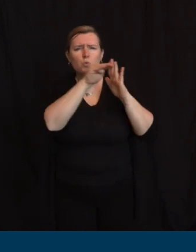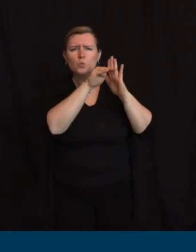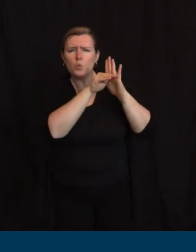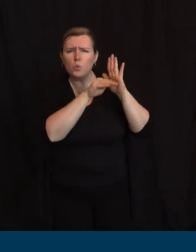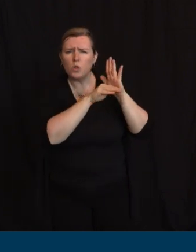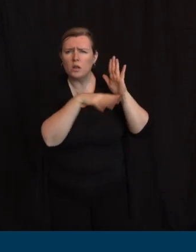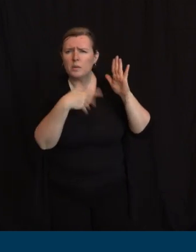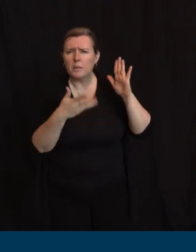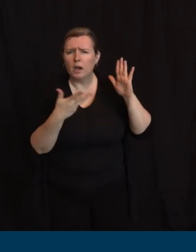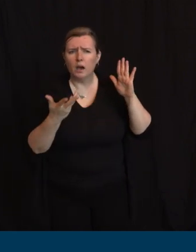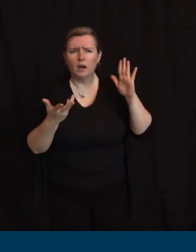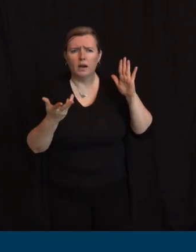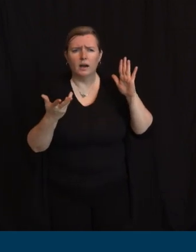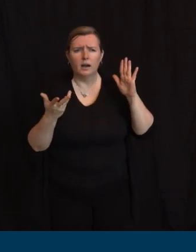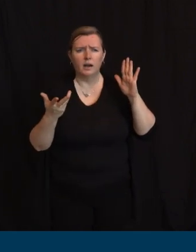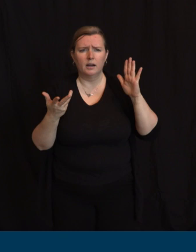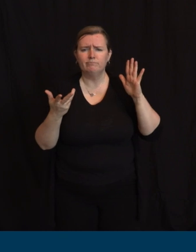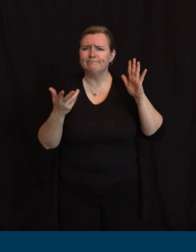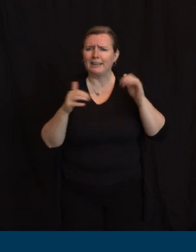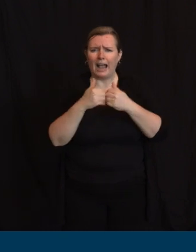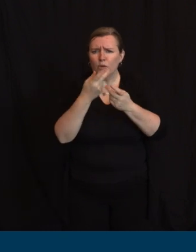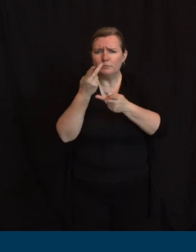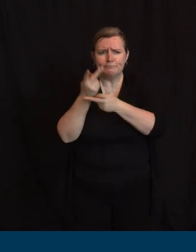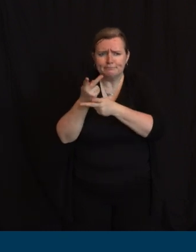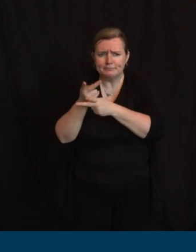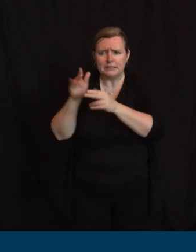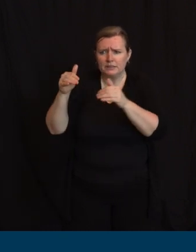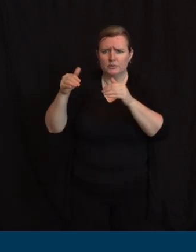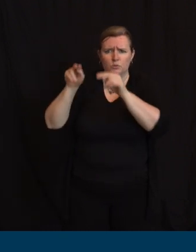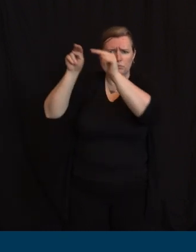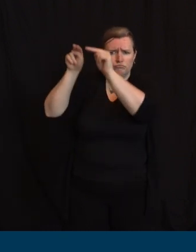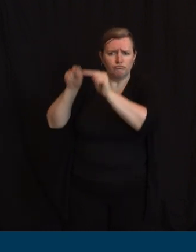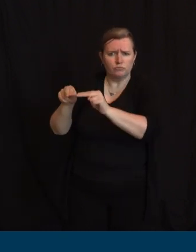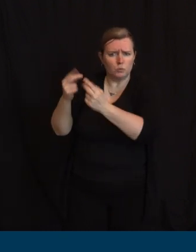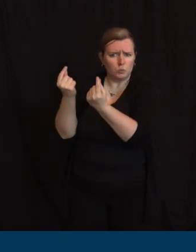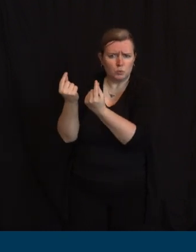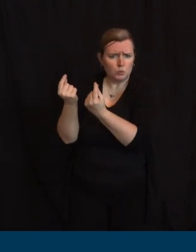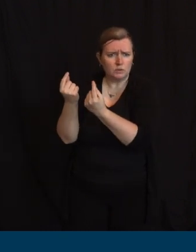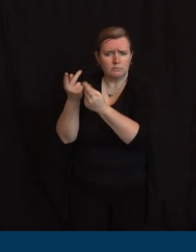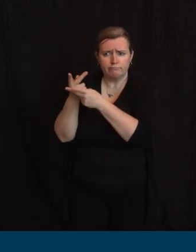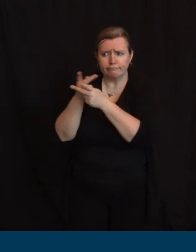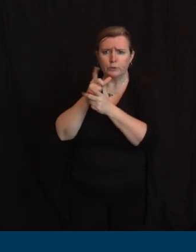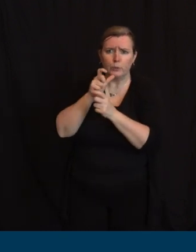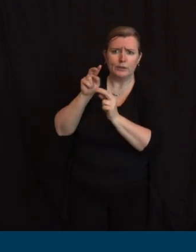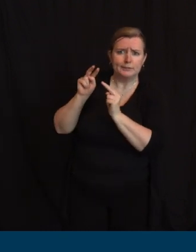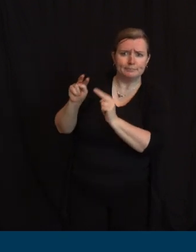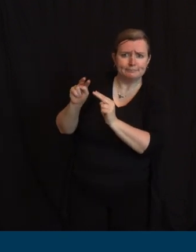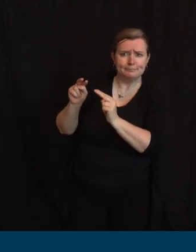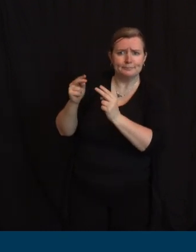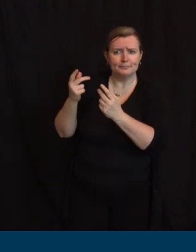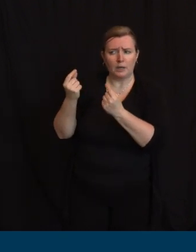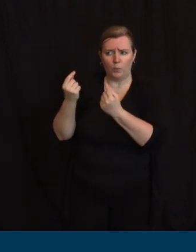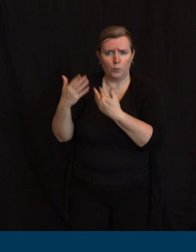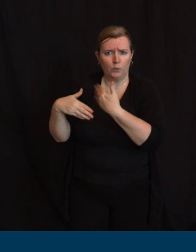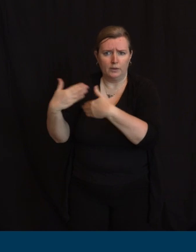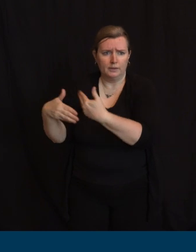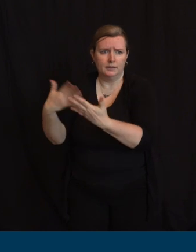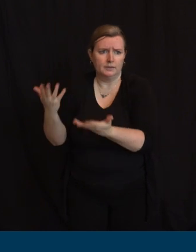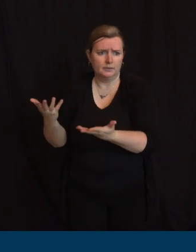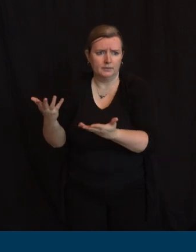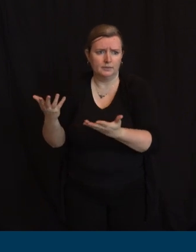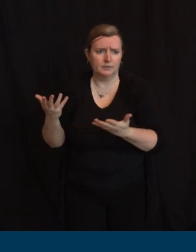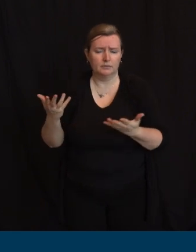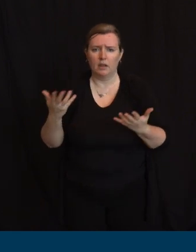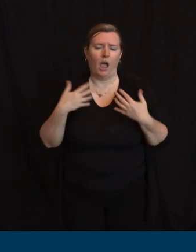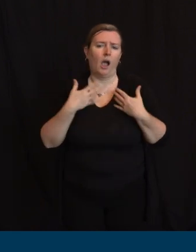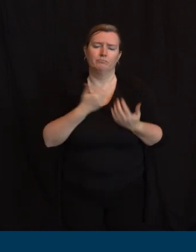refrigerated trucks? What supervision's being done for that? And Governor, one more, John. Yeah, we asked before about naming